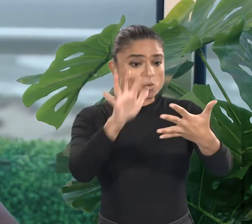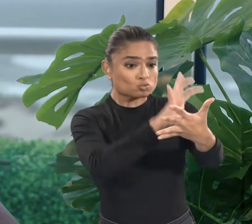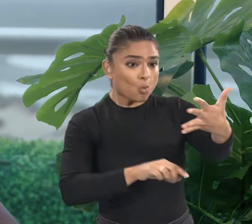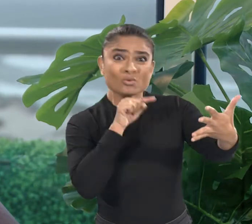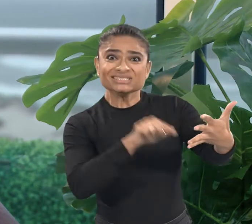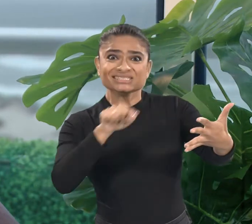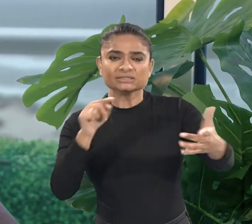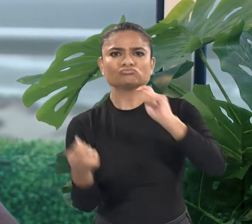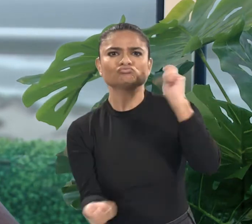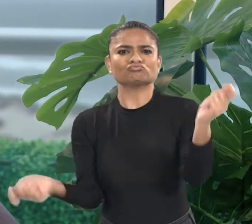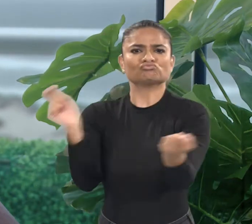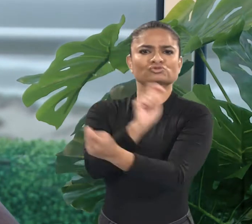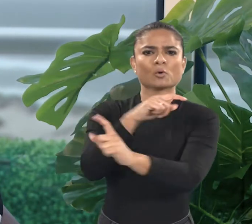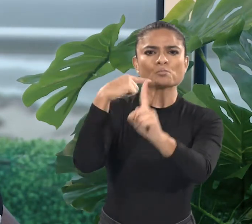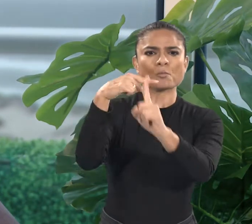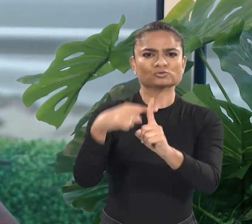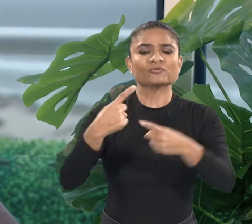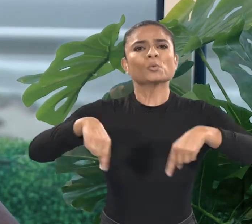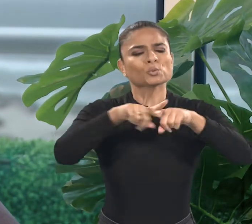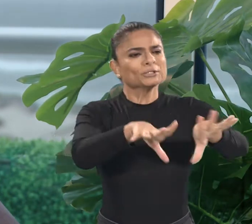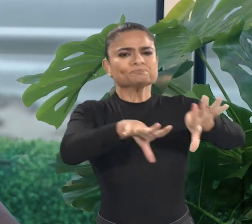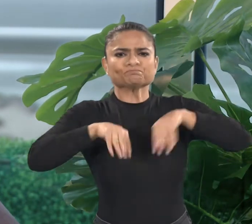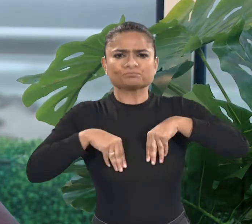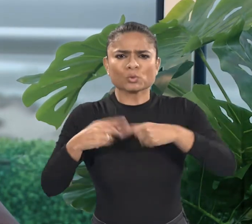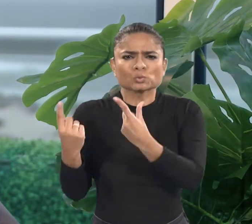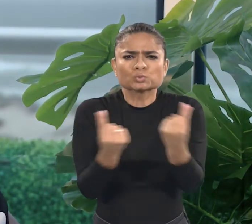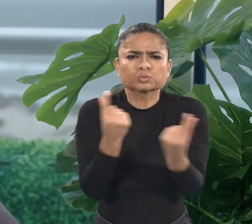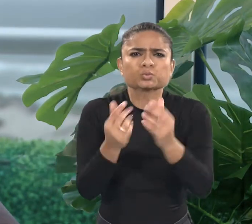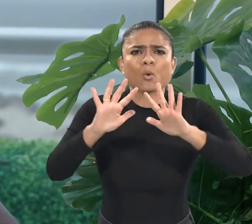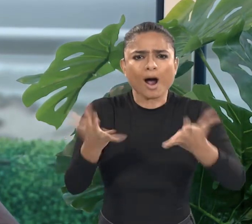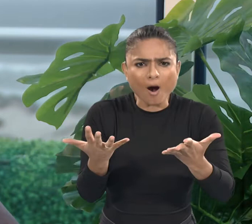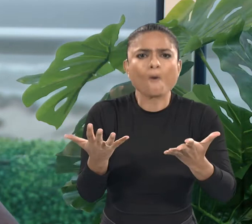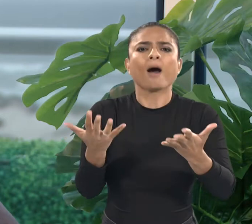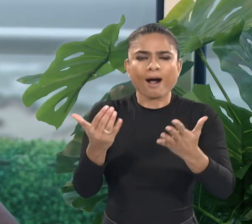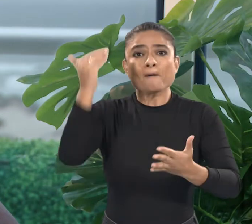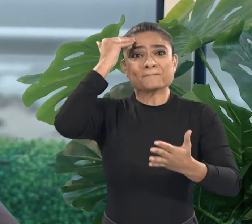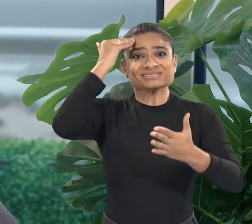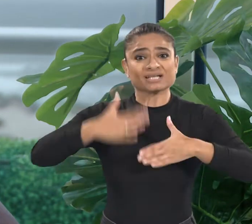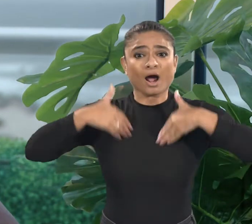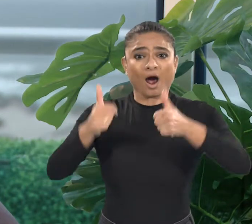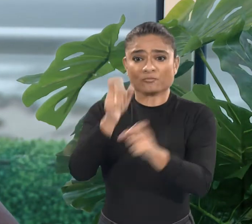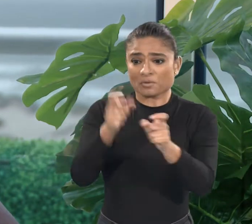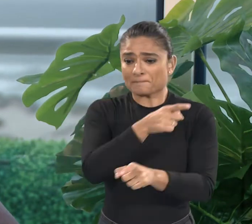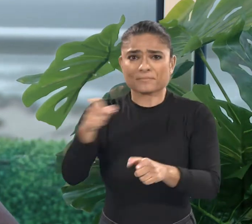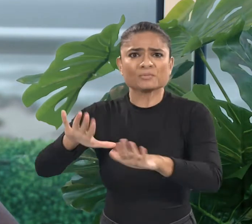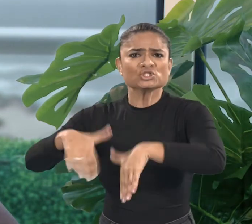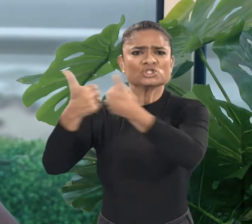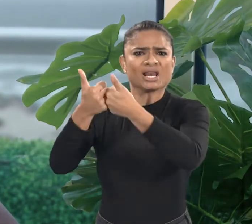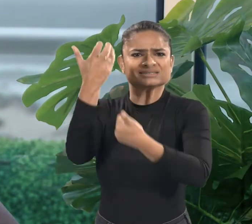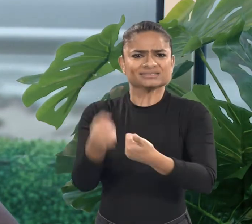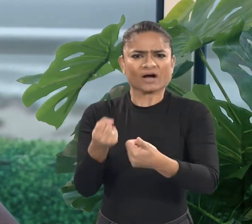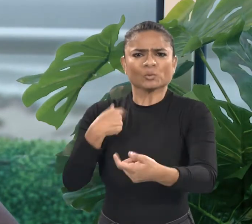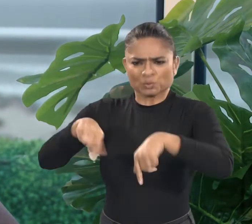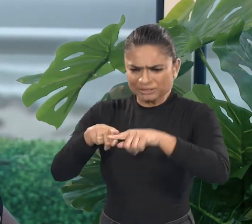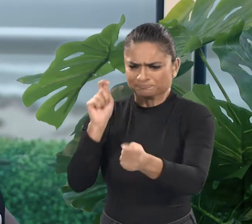narrative, this too can change. When we embrace and unconditionally accept persons with mental health challenges, it